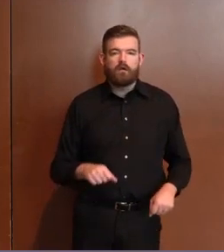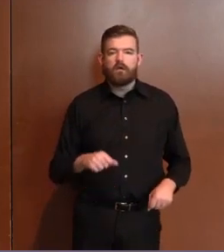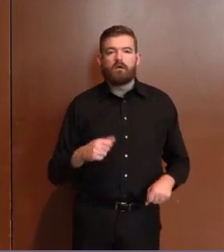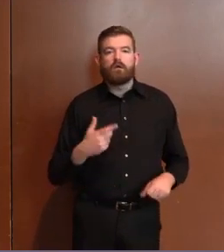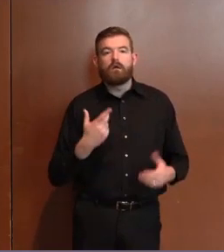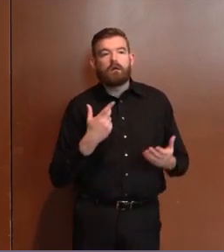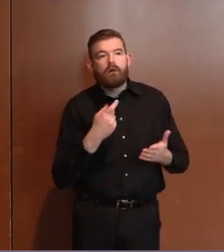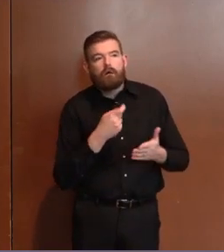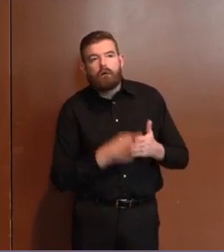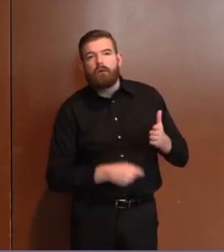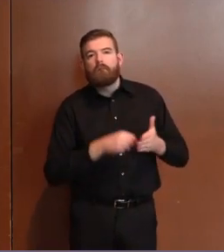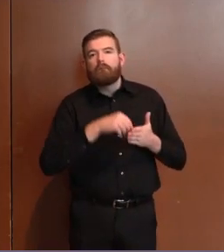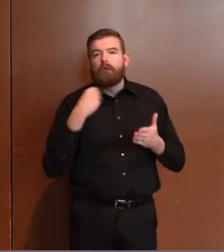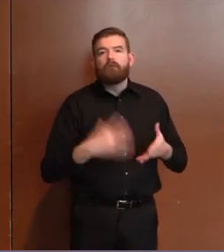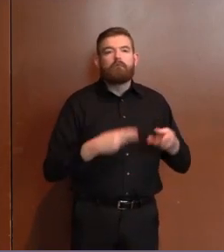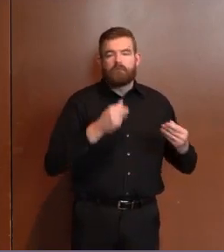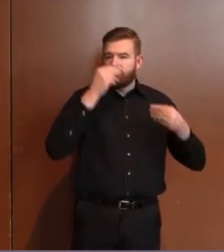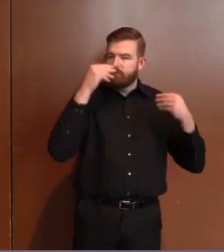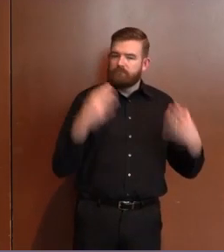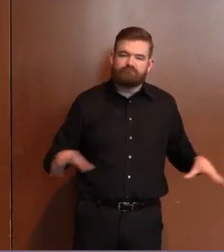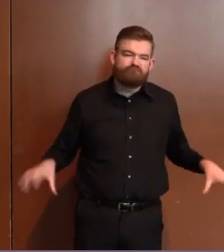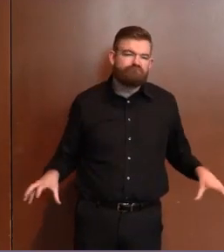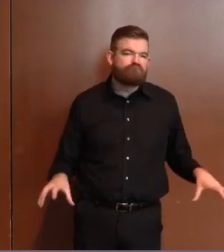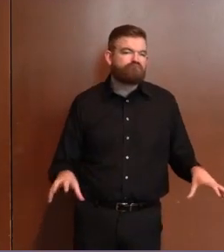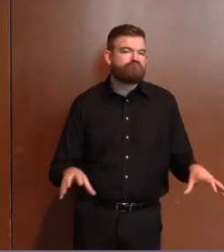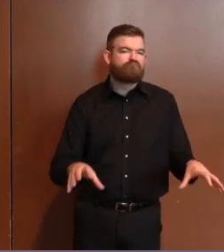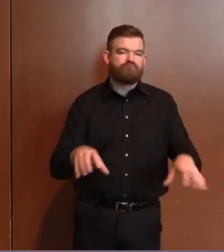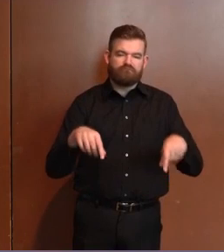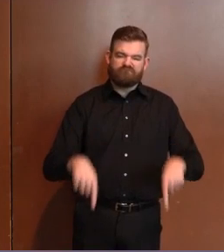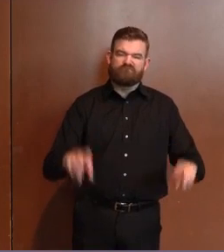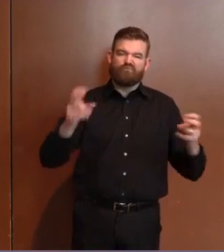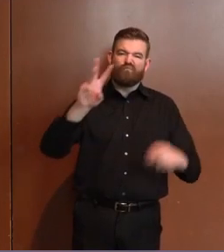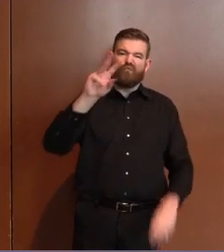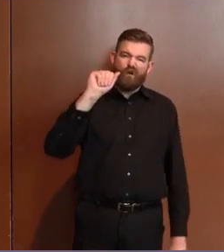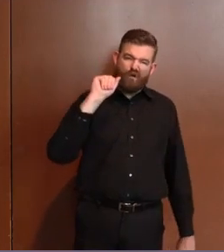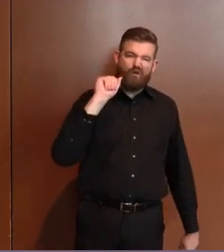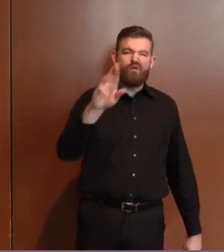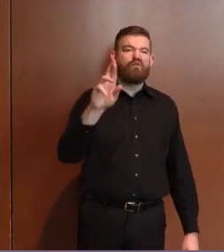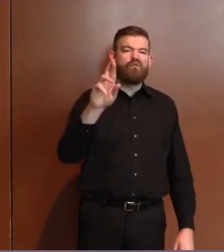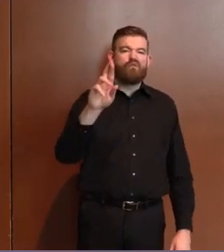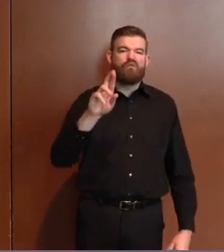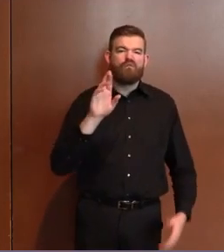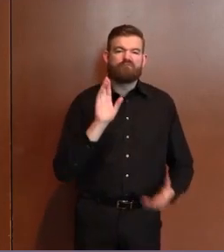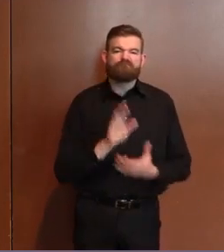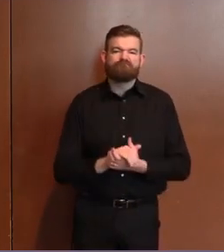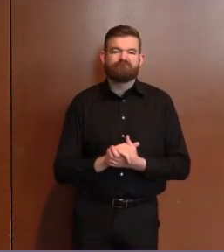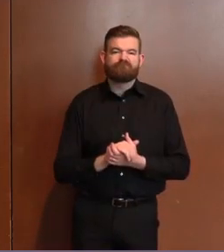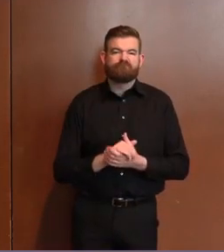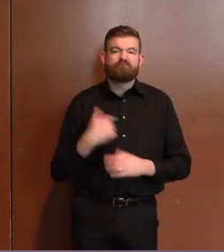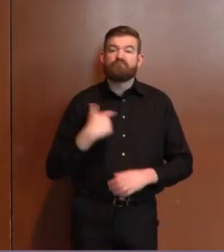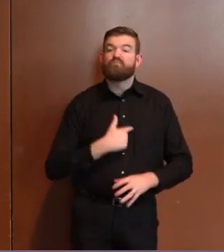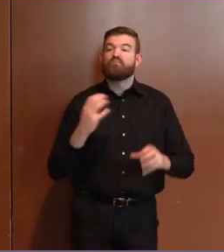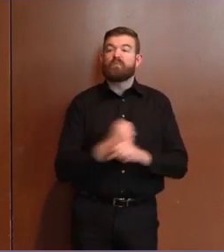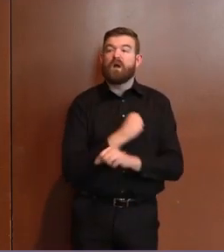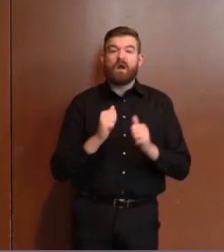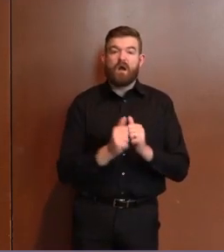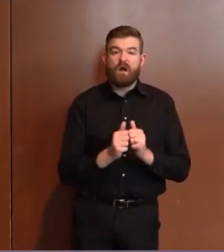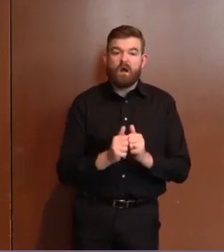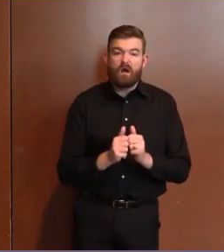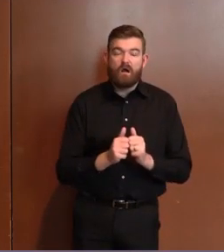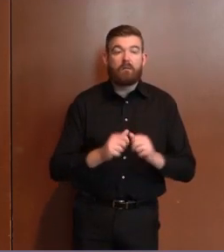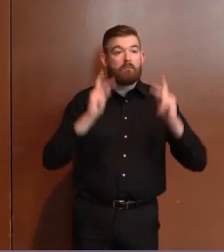life we can. This is, again, a war. We are in a war. We win these wars not by panicking, and